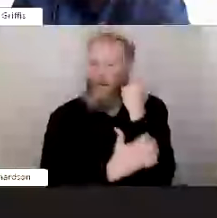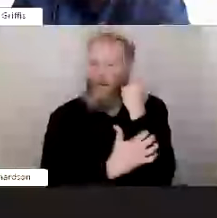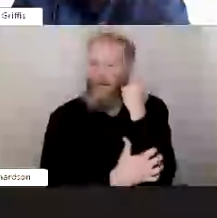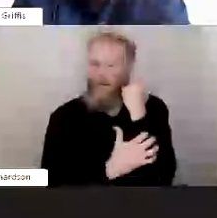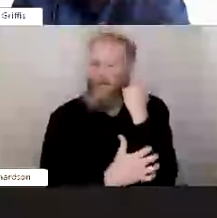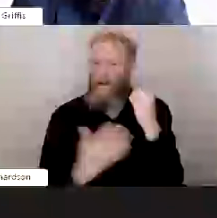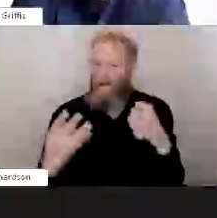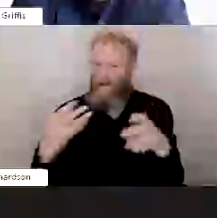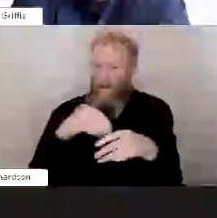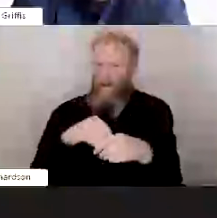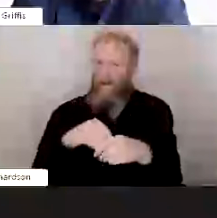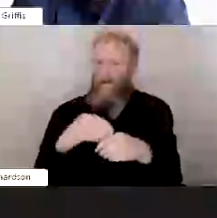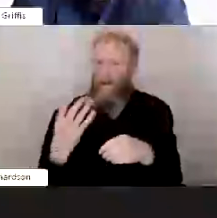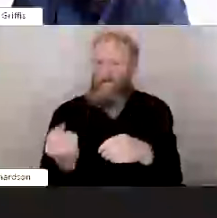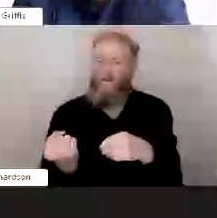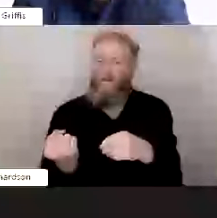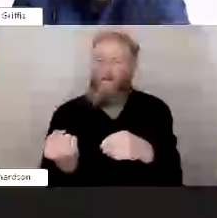and